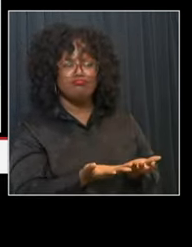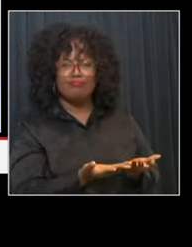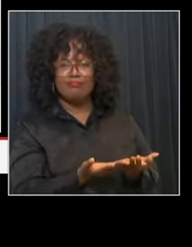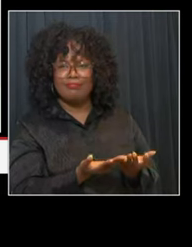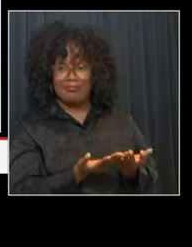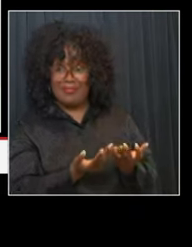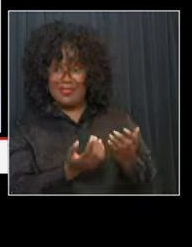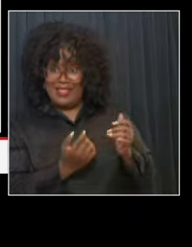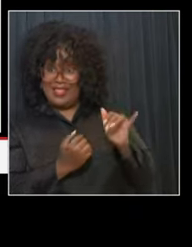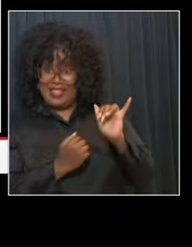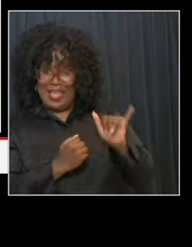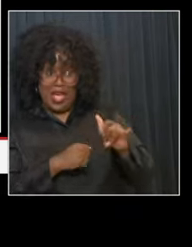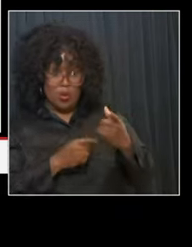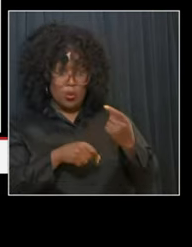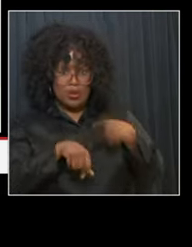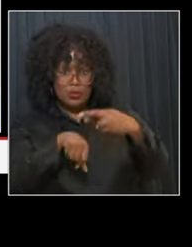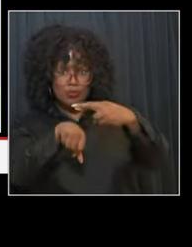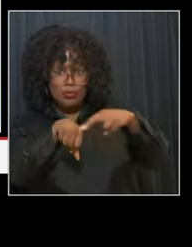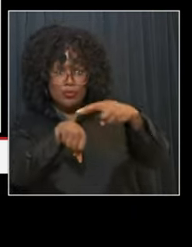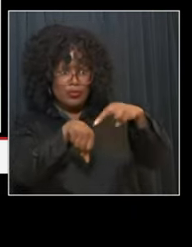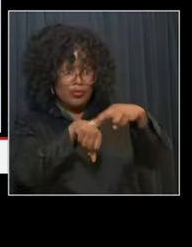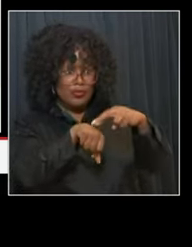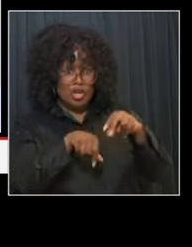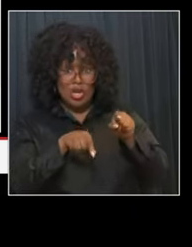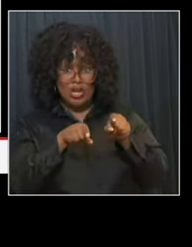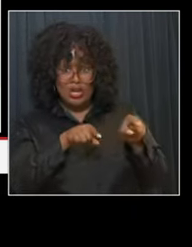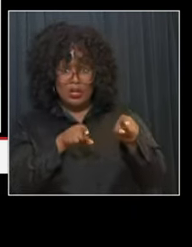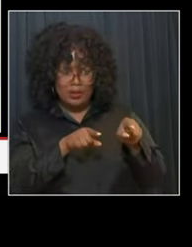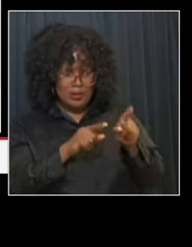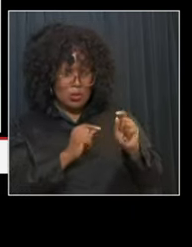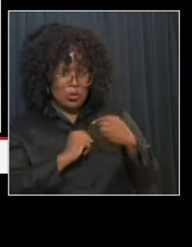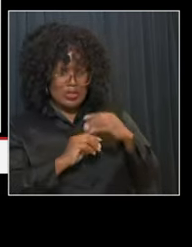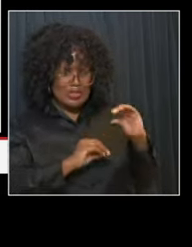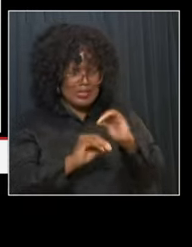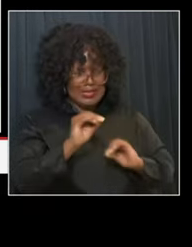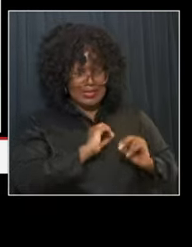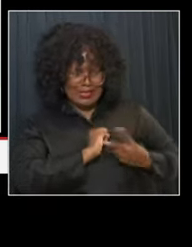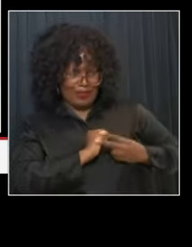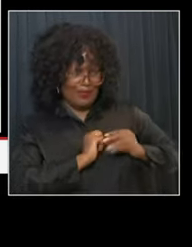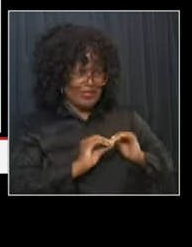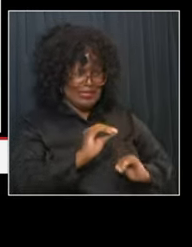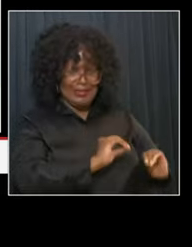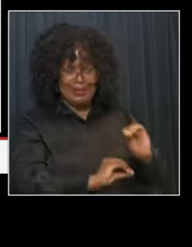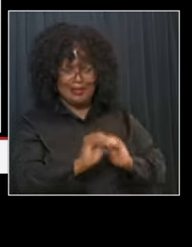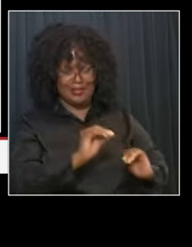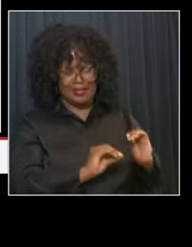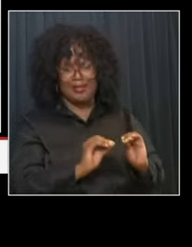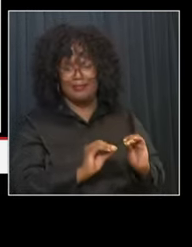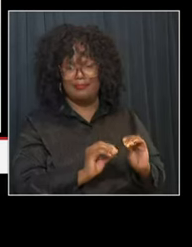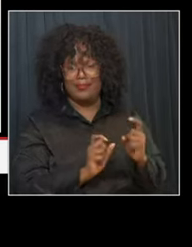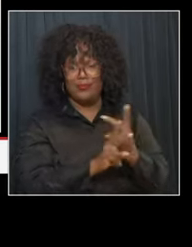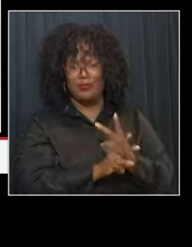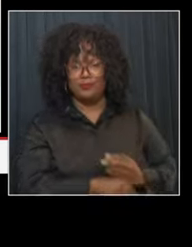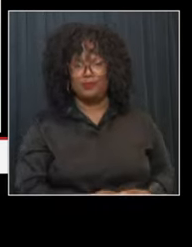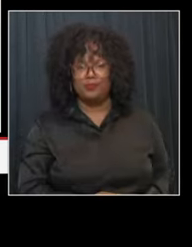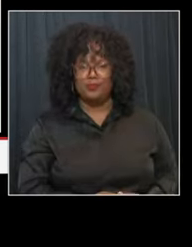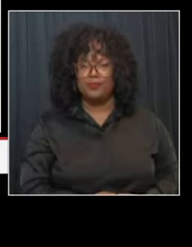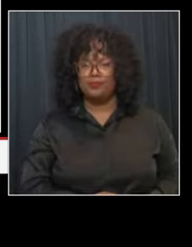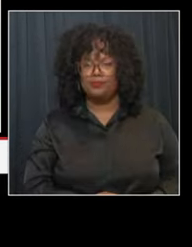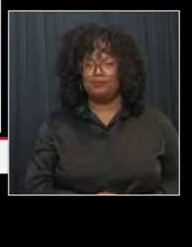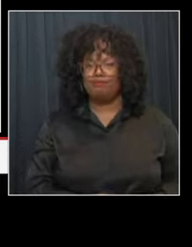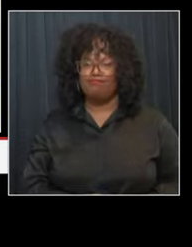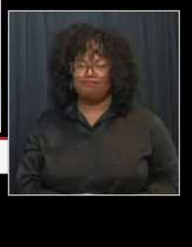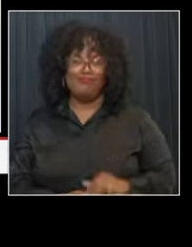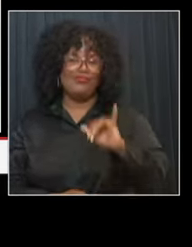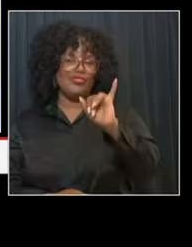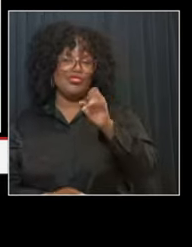pressure that Medicaid has generated. Thank you. Thank you, Deputy Mayor. So now we are going to talk